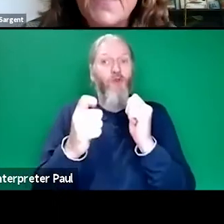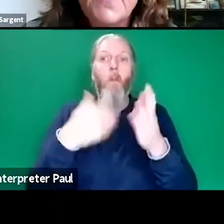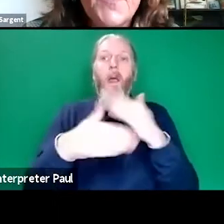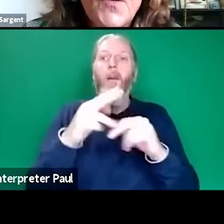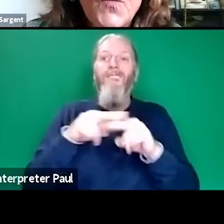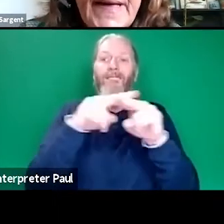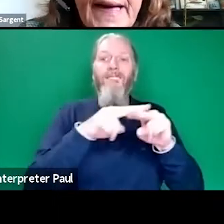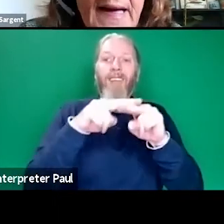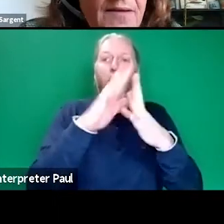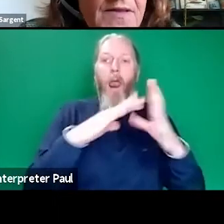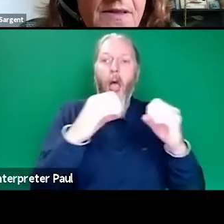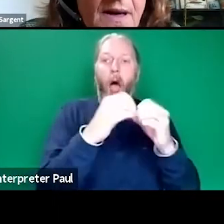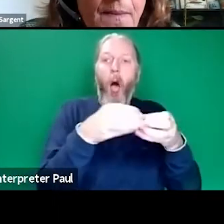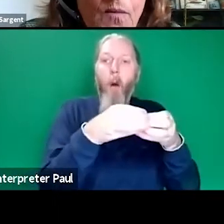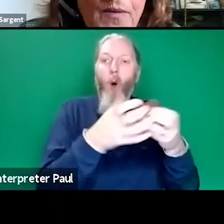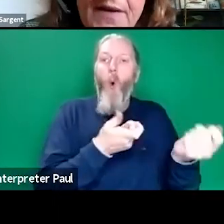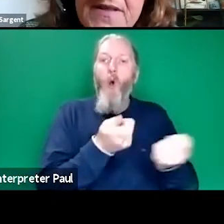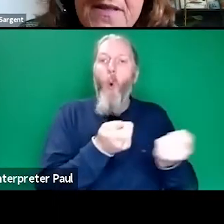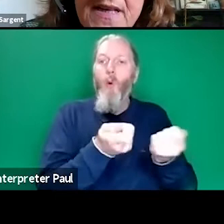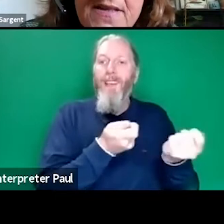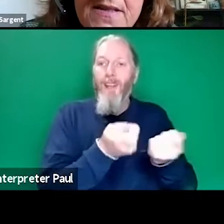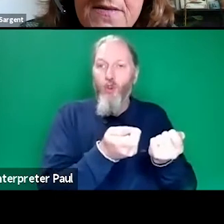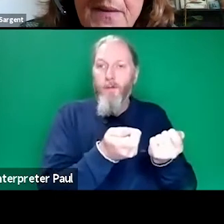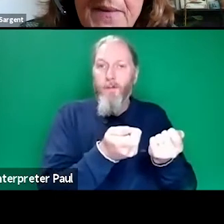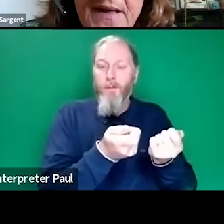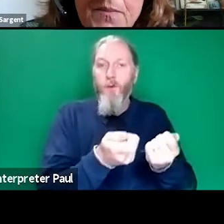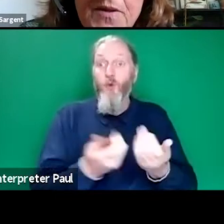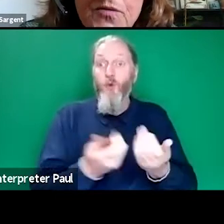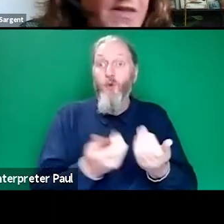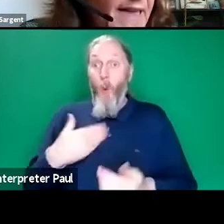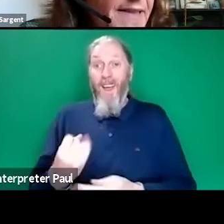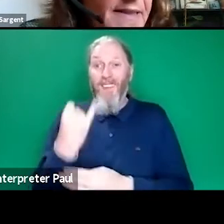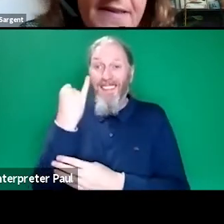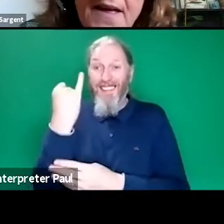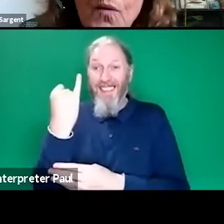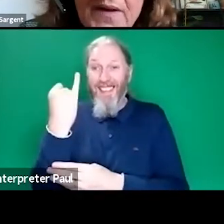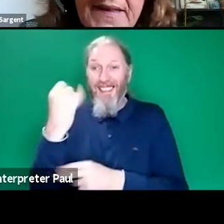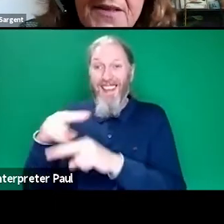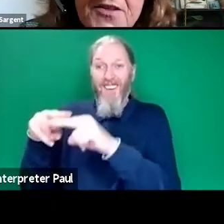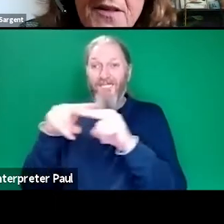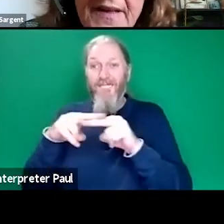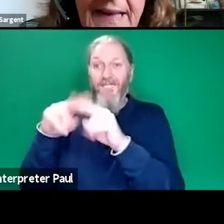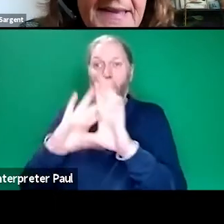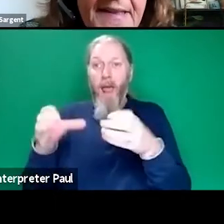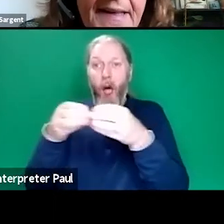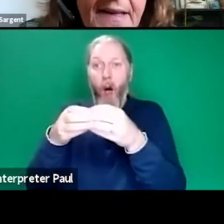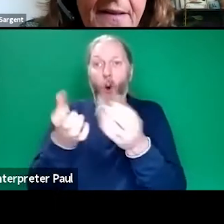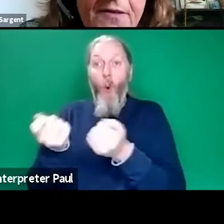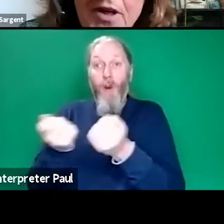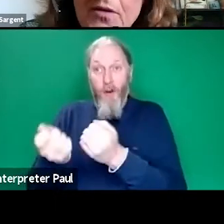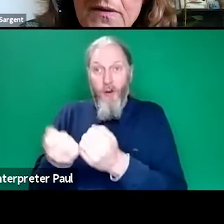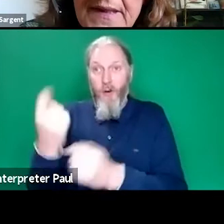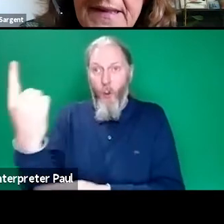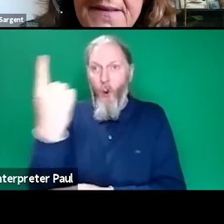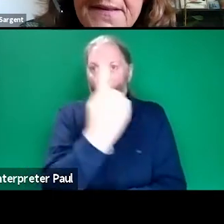coordinators. So we have what we have is 6 family hub coordinators, 1 in each locality, and